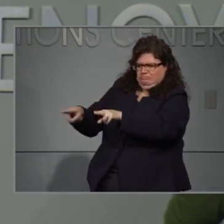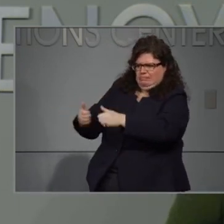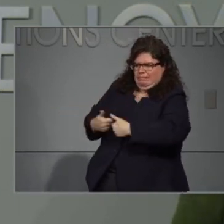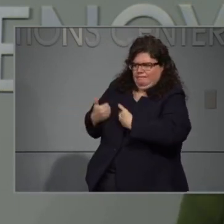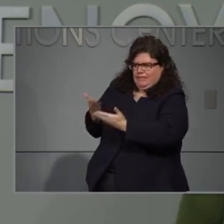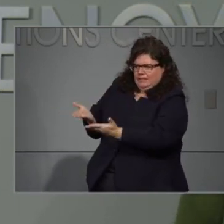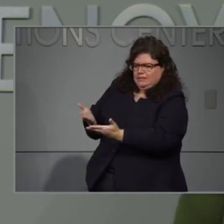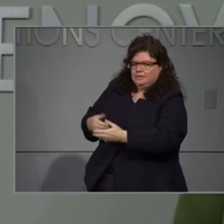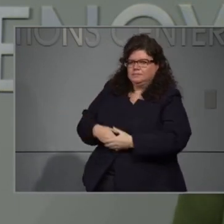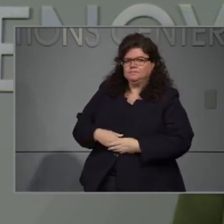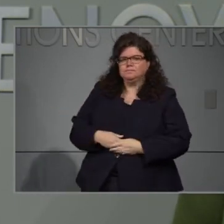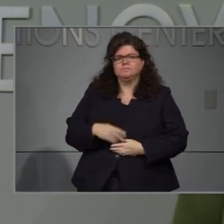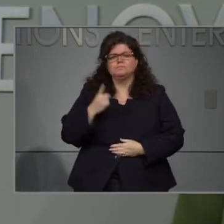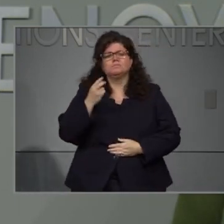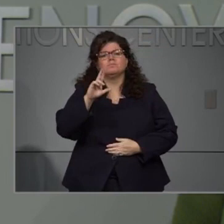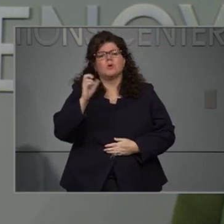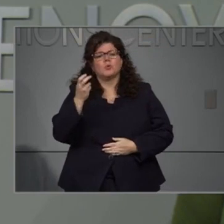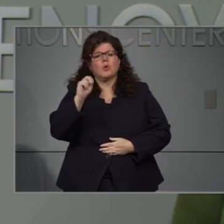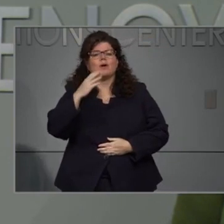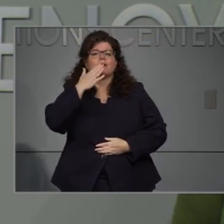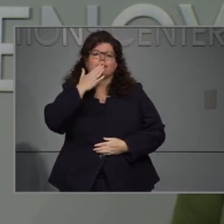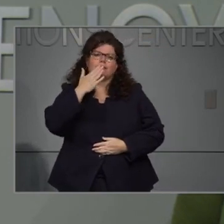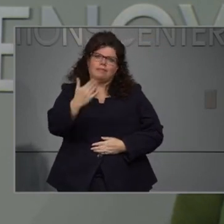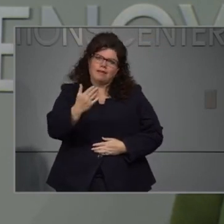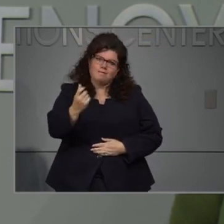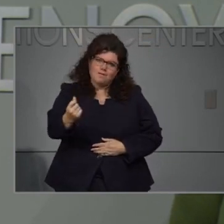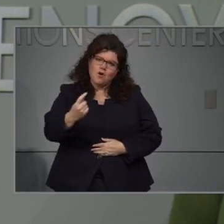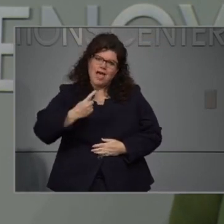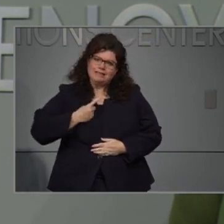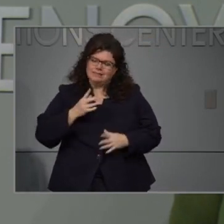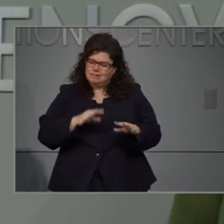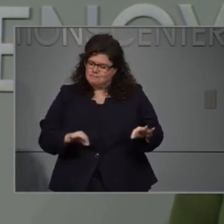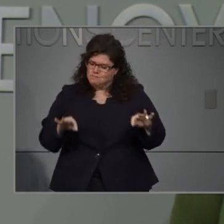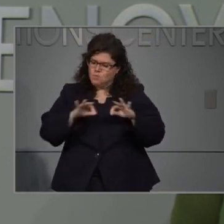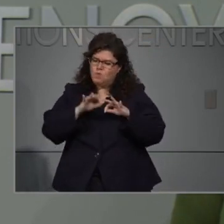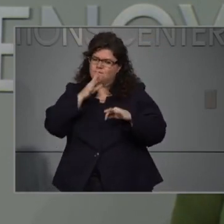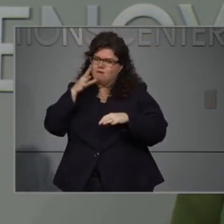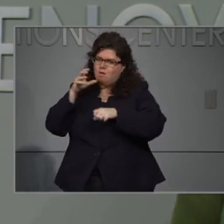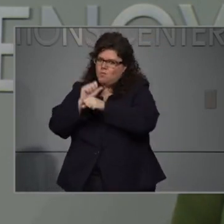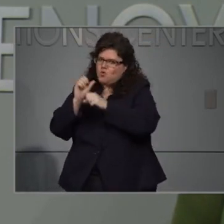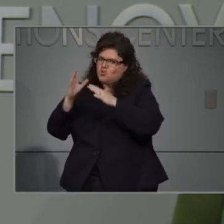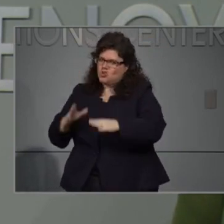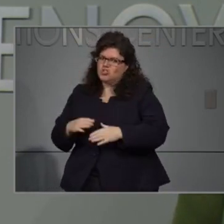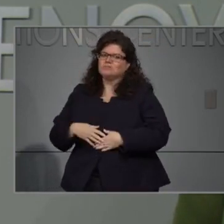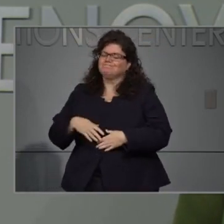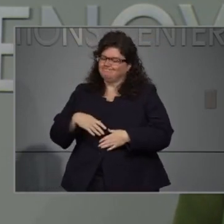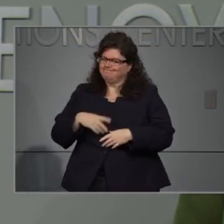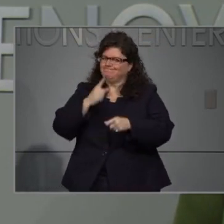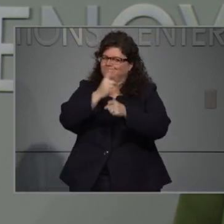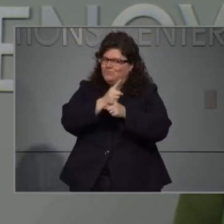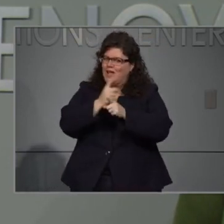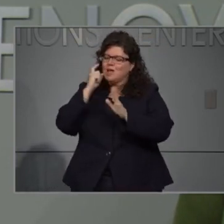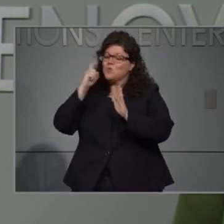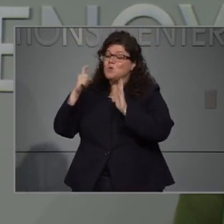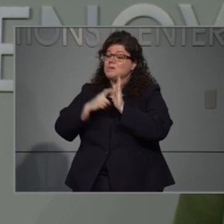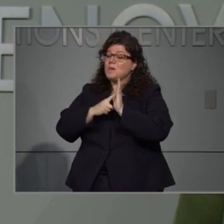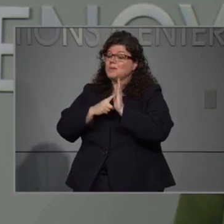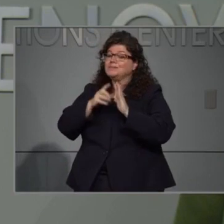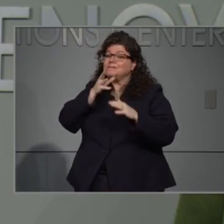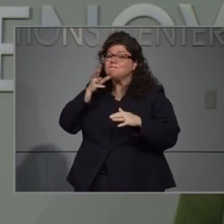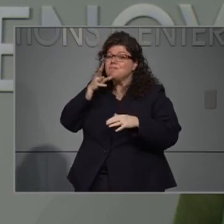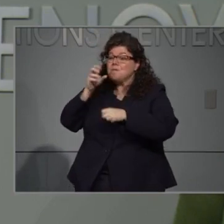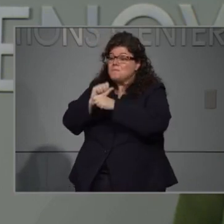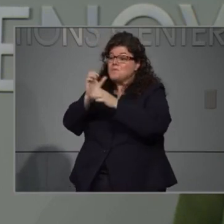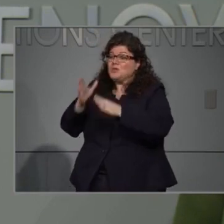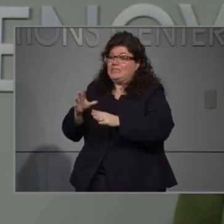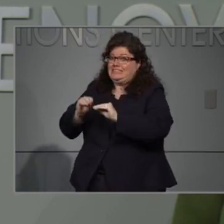important topic of our farm workers. We are seeing spread of the virus in our agricultural space, and